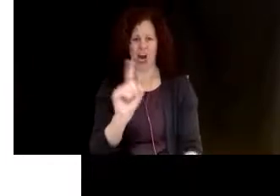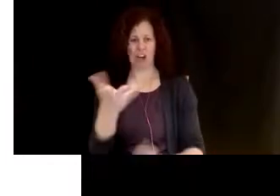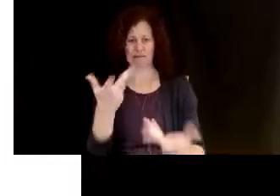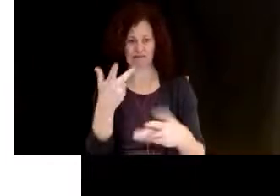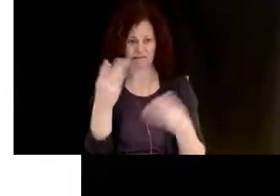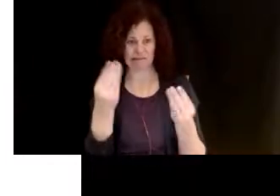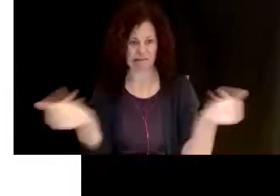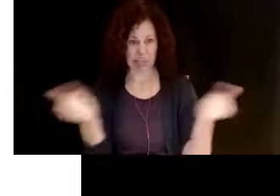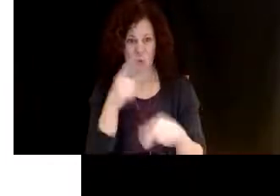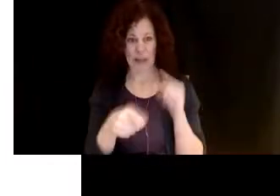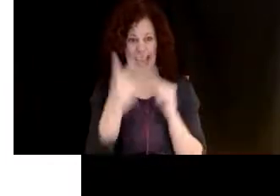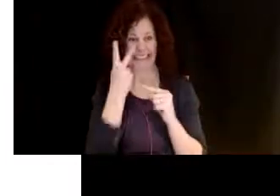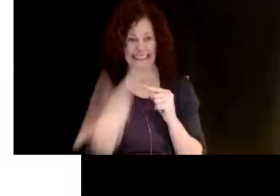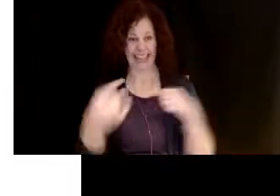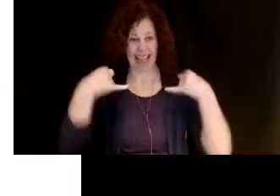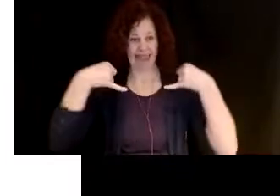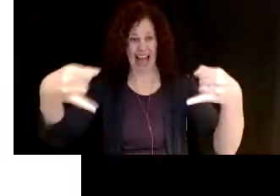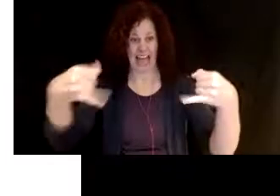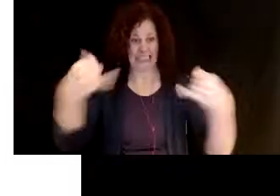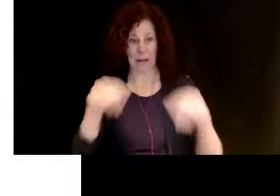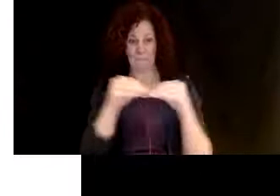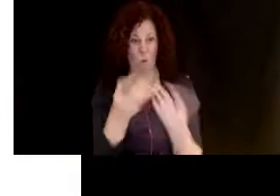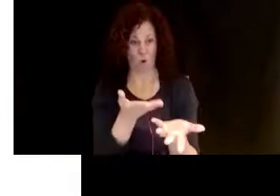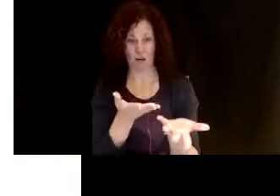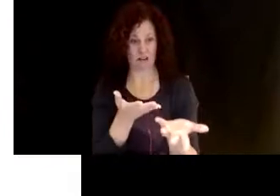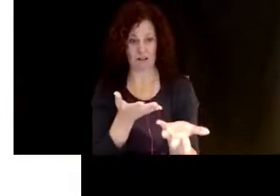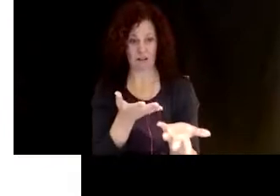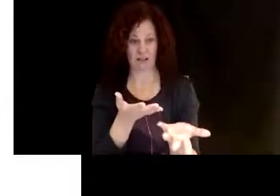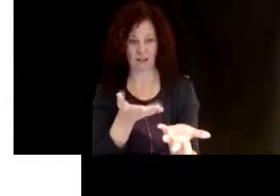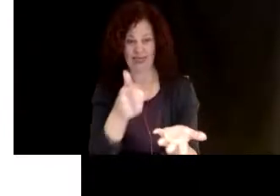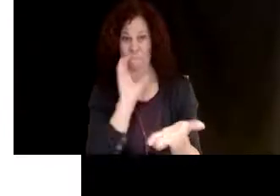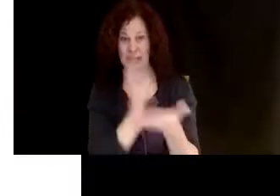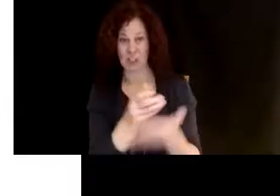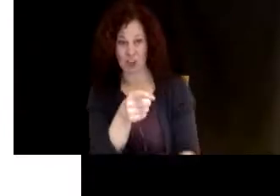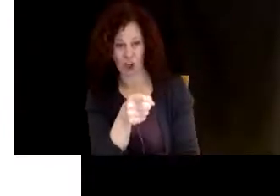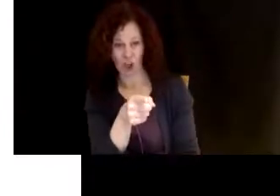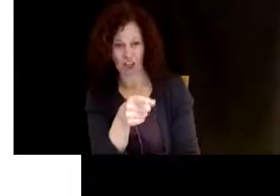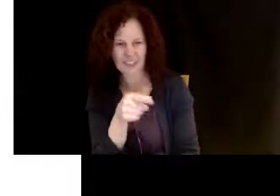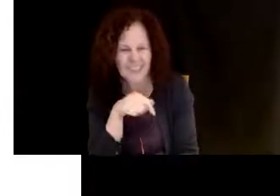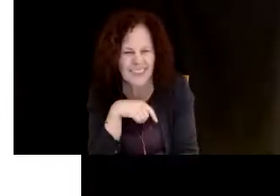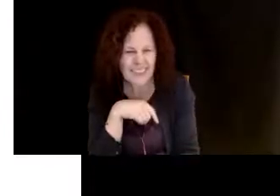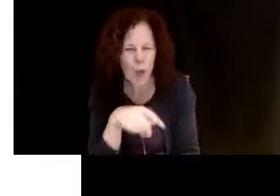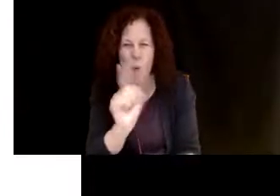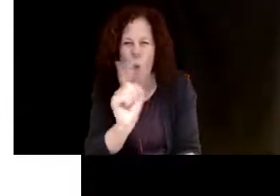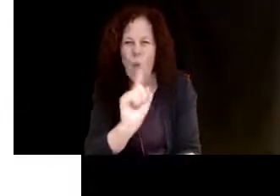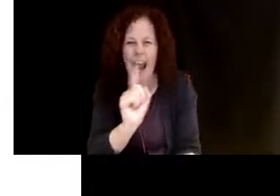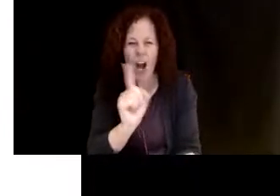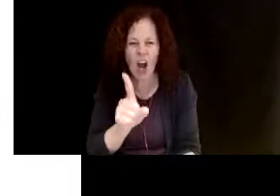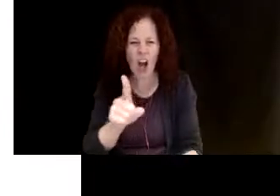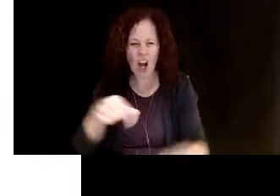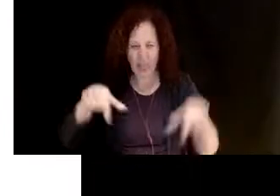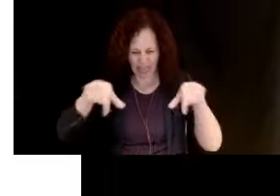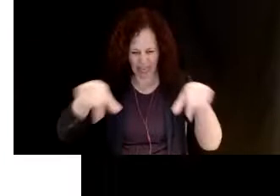a crosswalk near a suburban bus stop. And if you look closely, you can just see the faded remnants of what used to be a